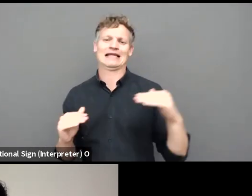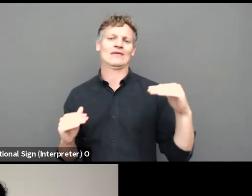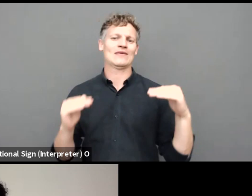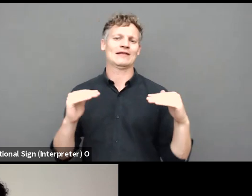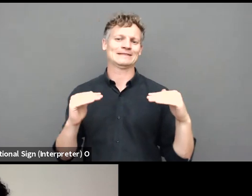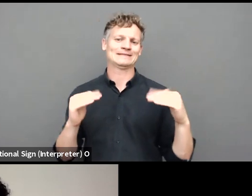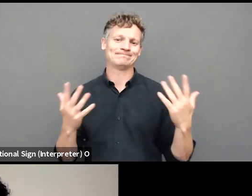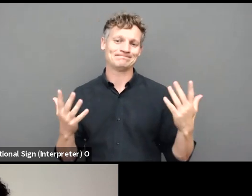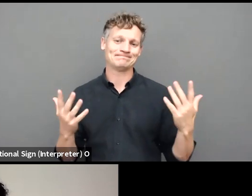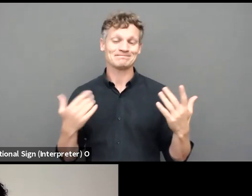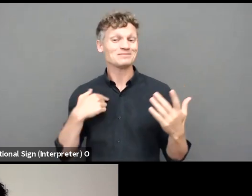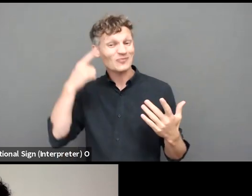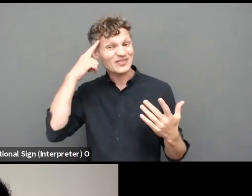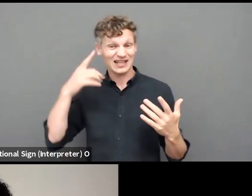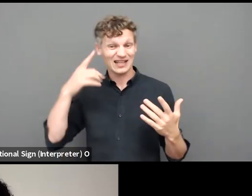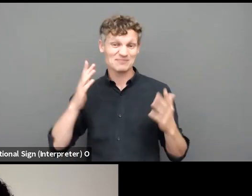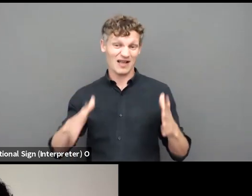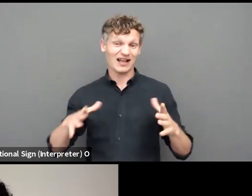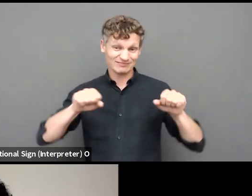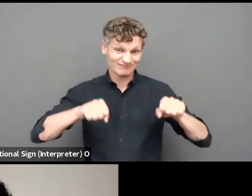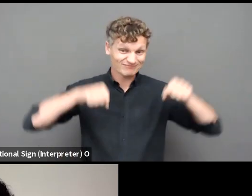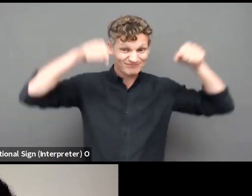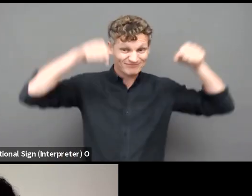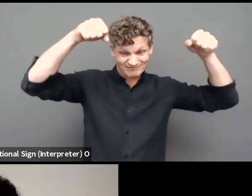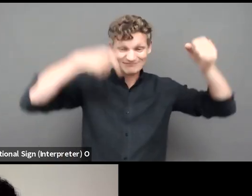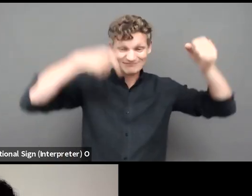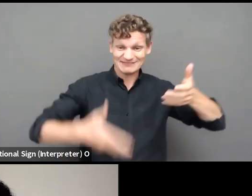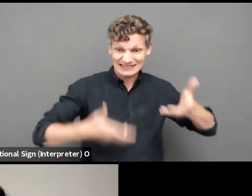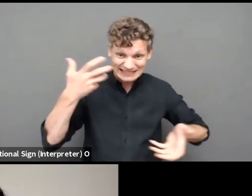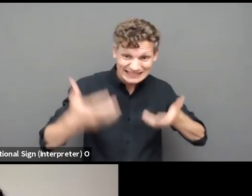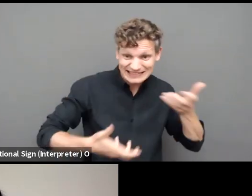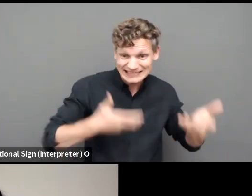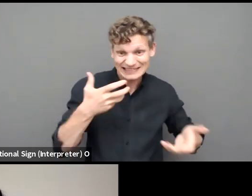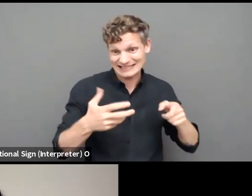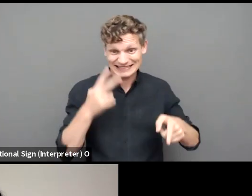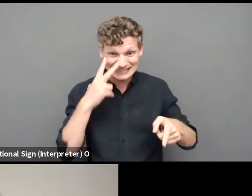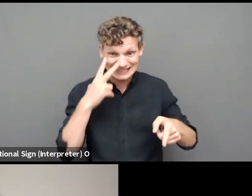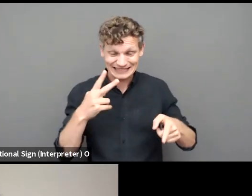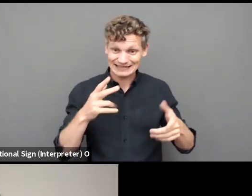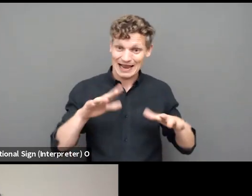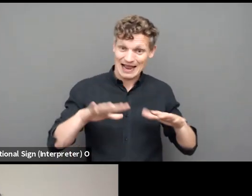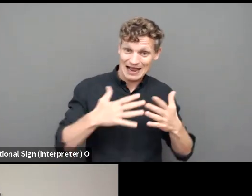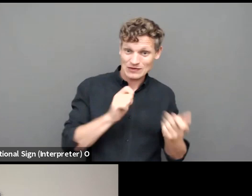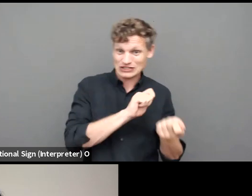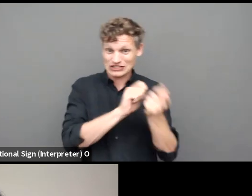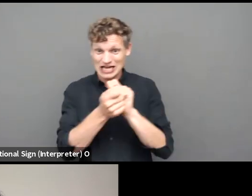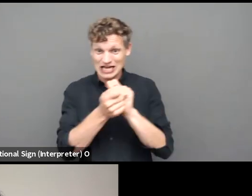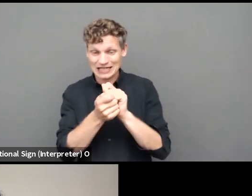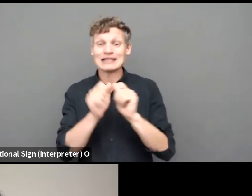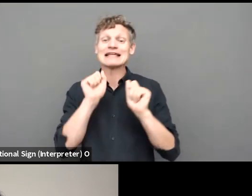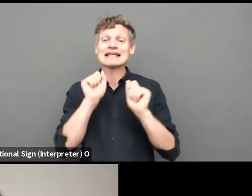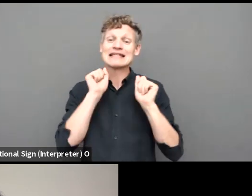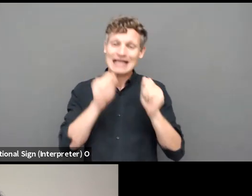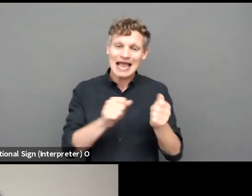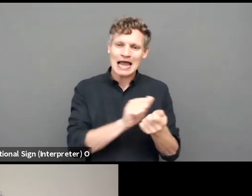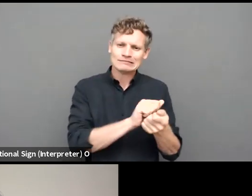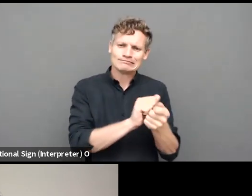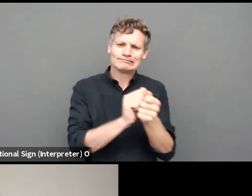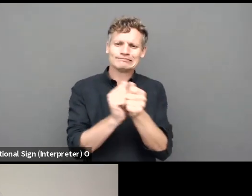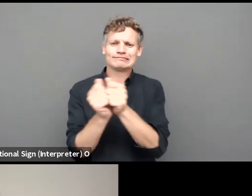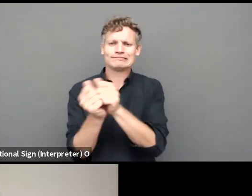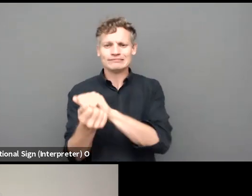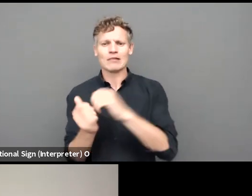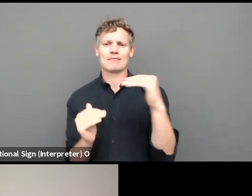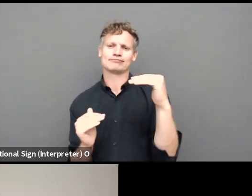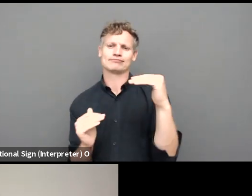probably look forward to much quicker progress than we've been able to record in the past. We've done good things. To deny that is to sort of